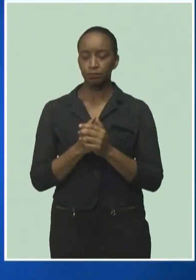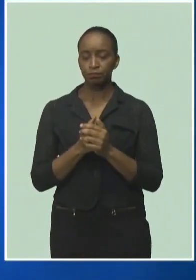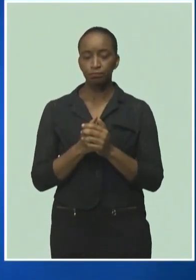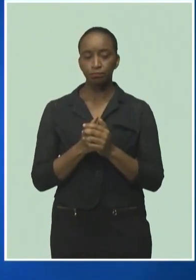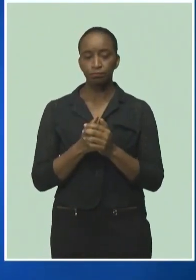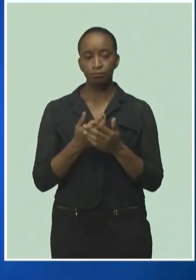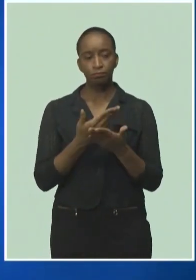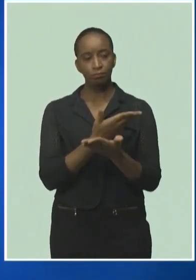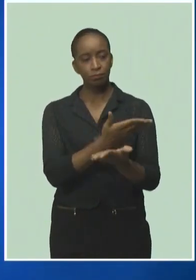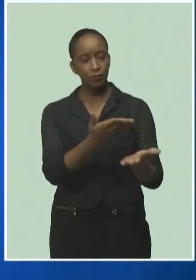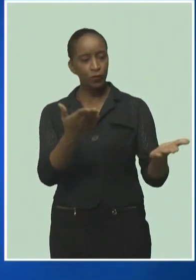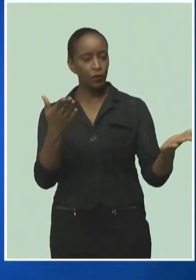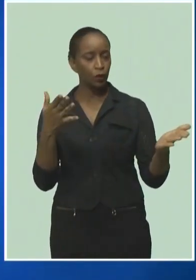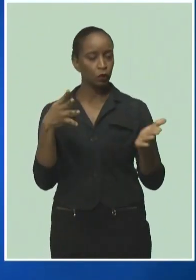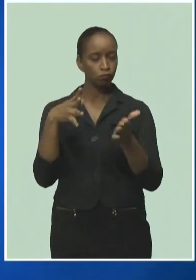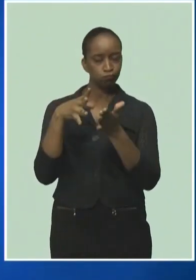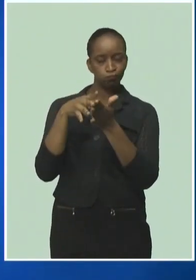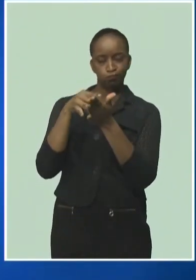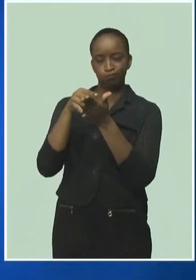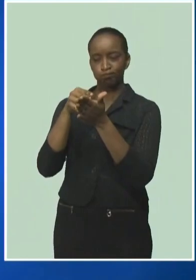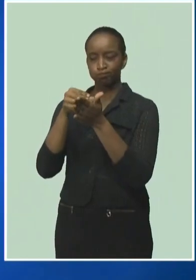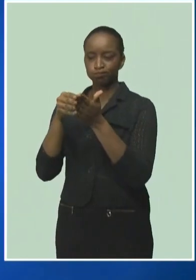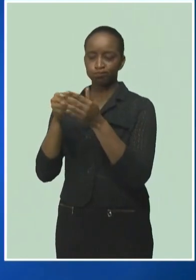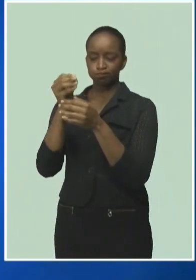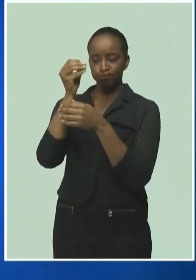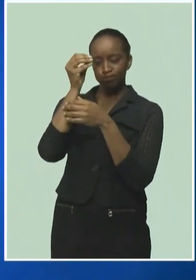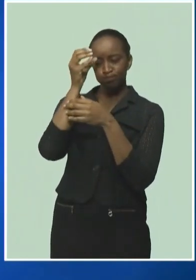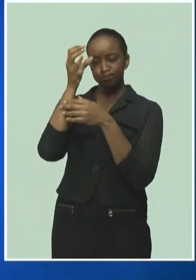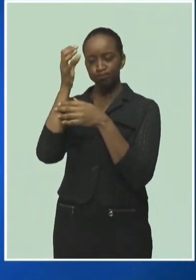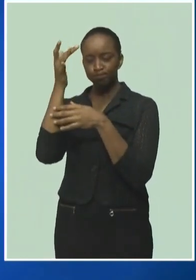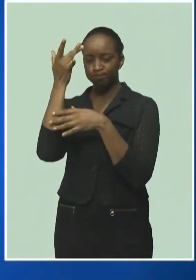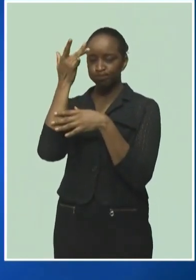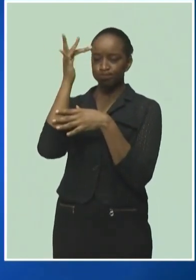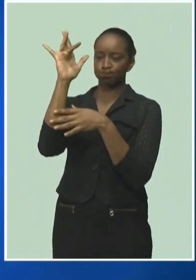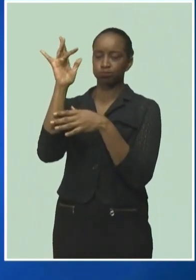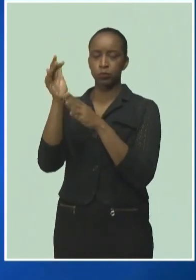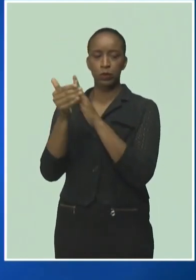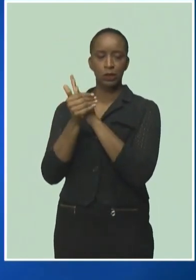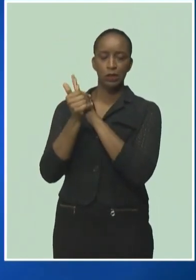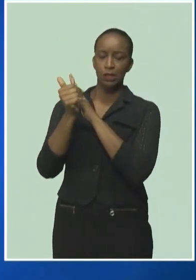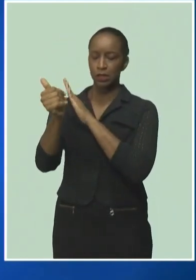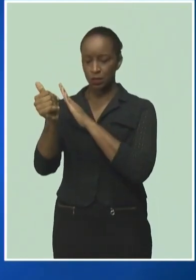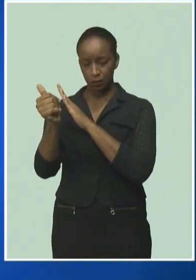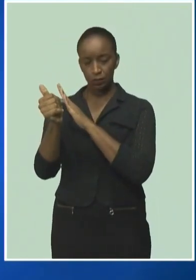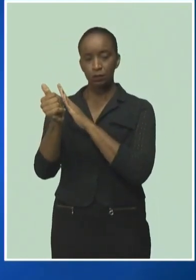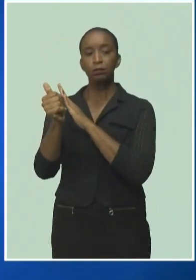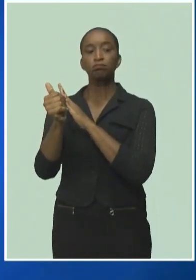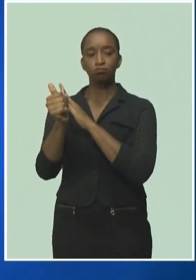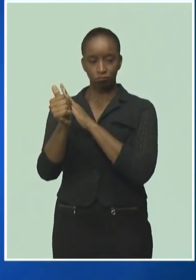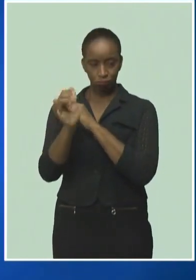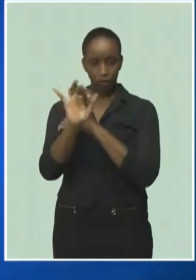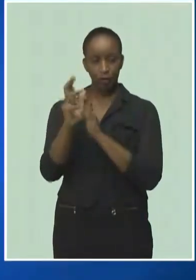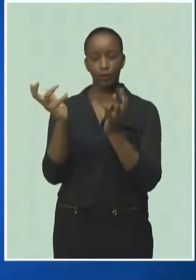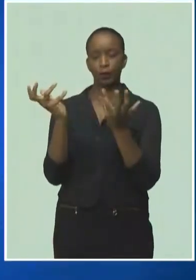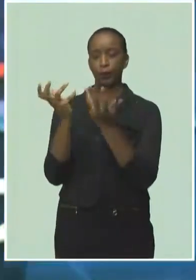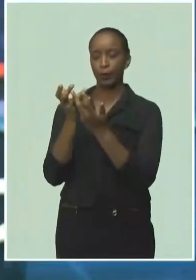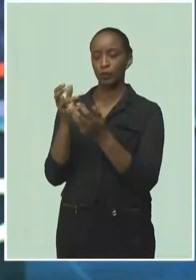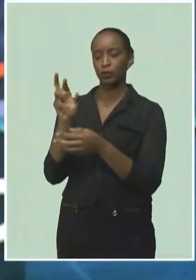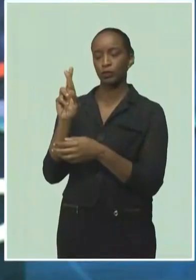exceptional educational and intellectual ability, which is the hallmark of the Rhodes Scholarship.